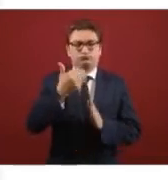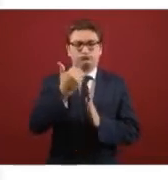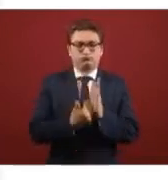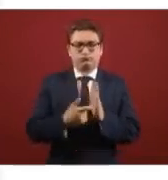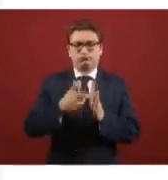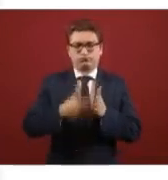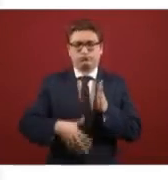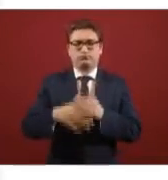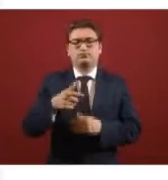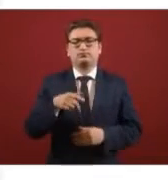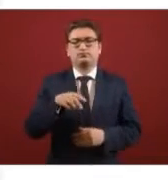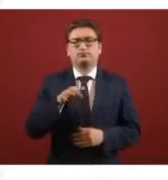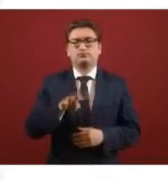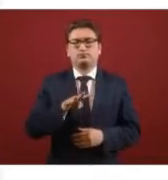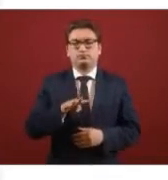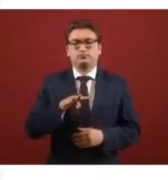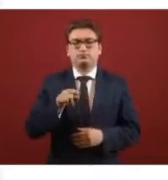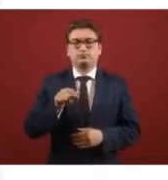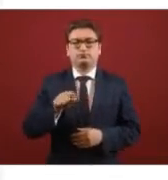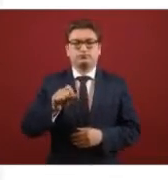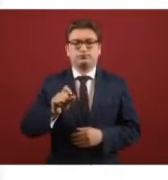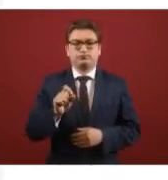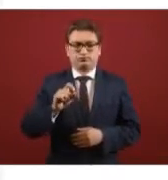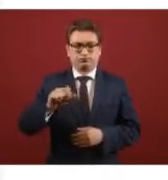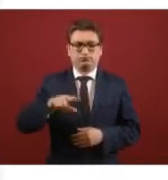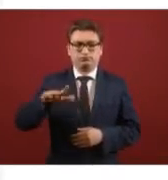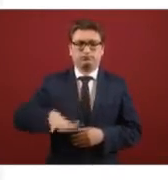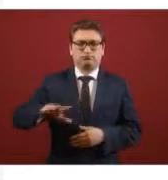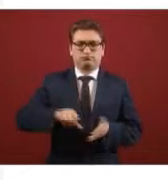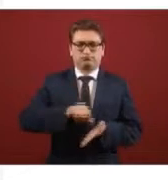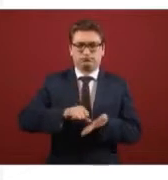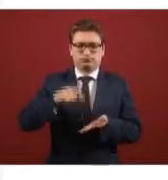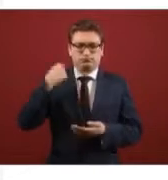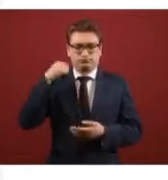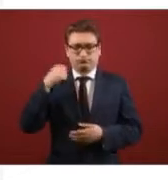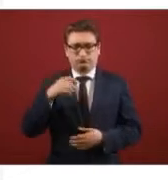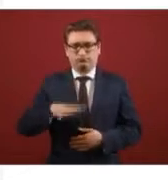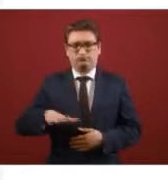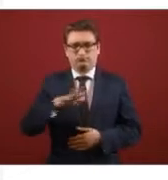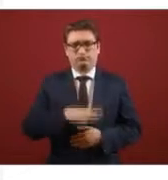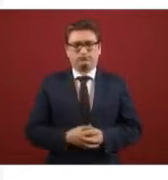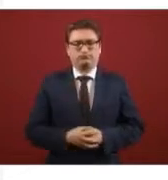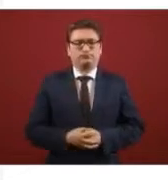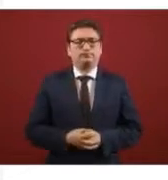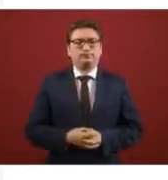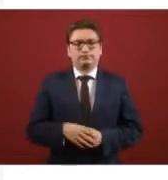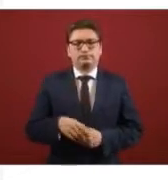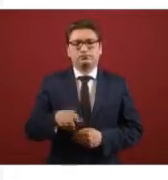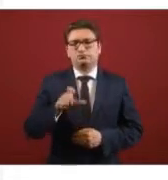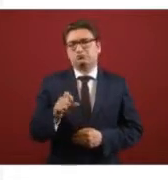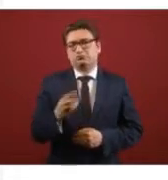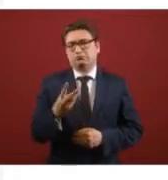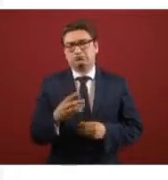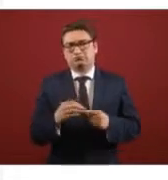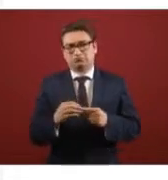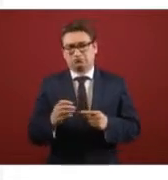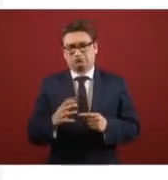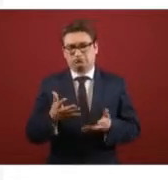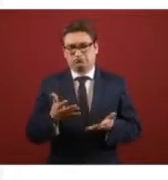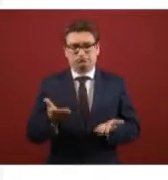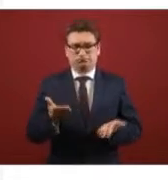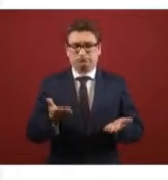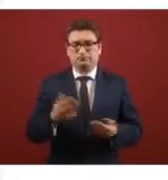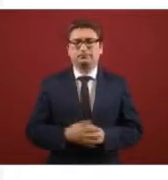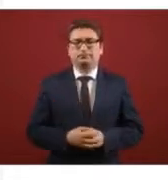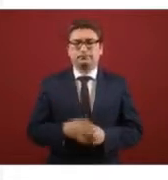más Corporativo bajo, has en the Centro lowest Tabasco, premium 19 in pesos the con center 10 of centavos por Tabasco. litro, un margen de 23 centavos. Luego nos Paraguas